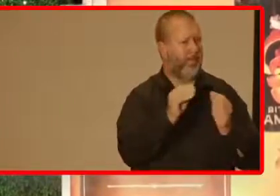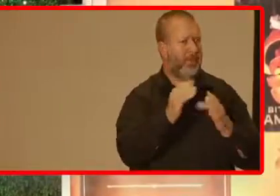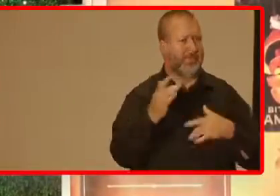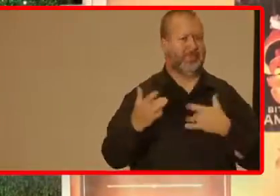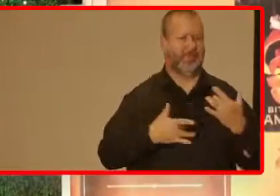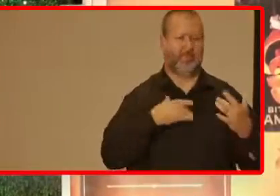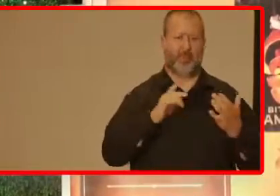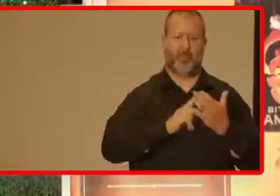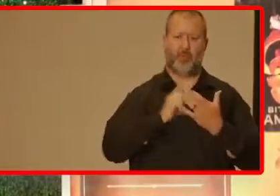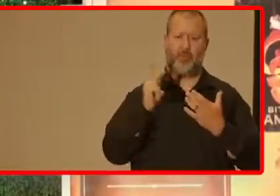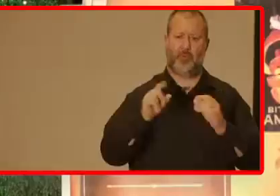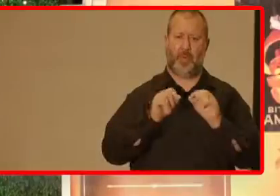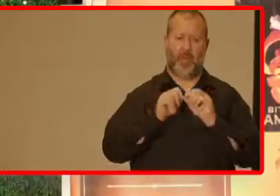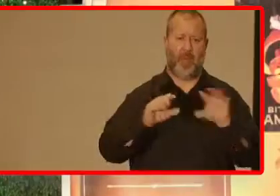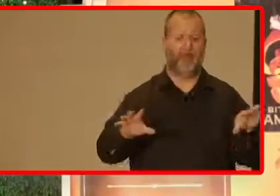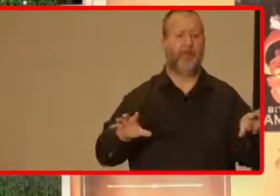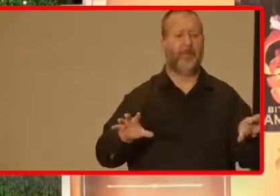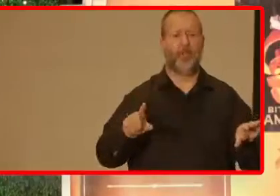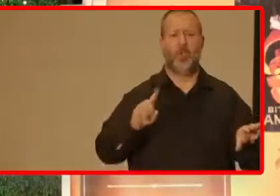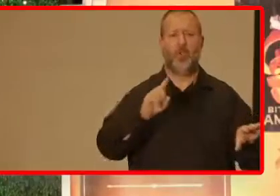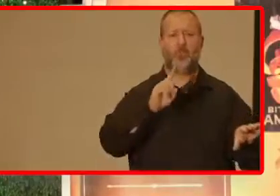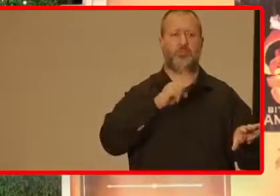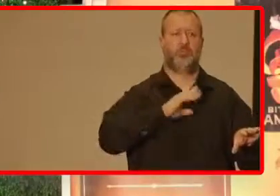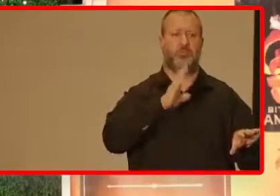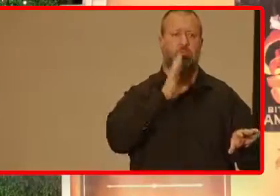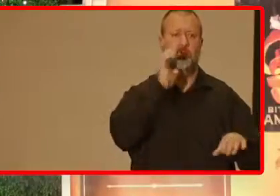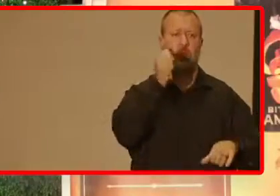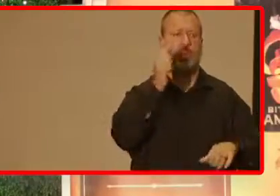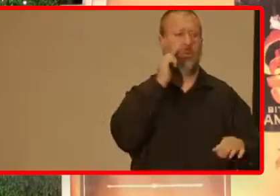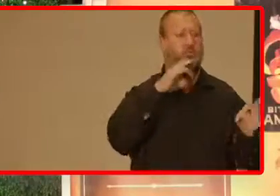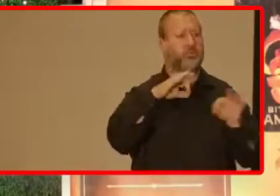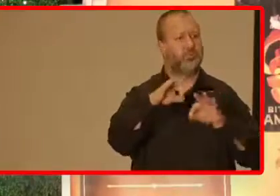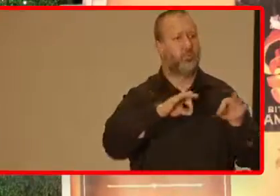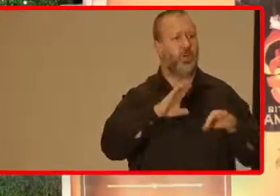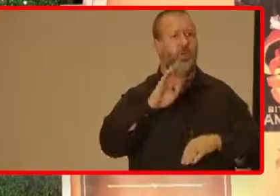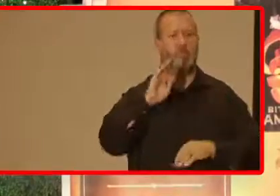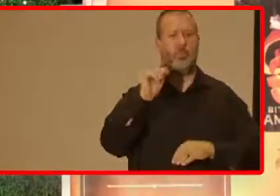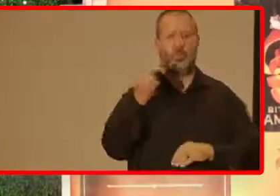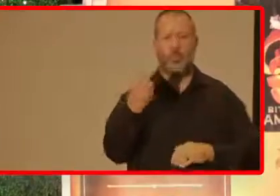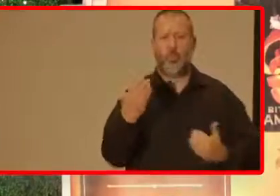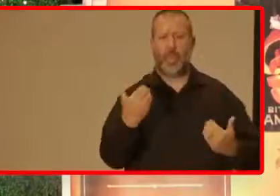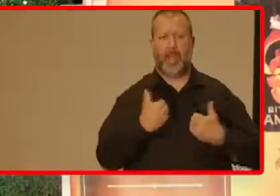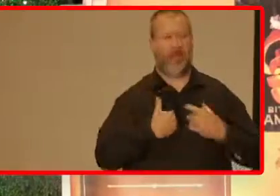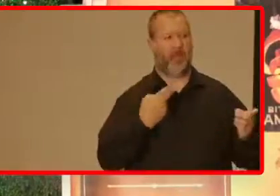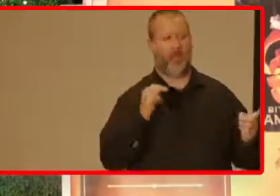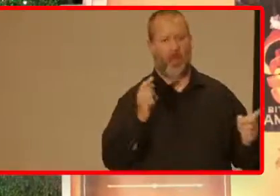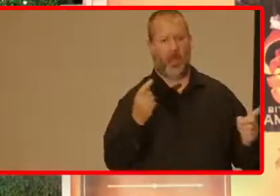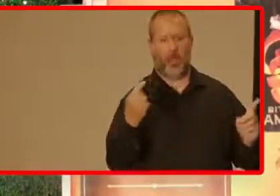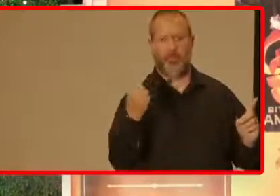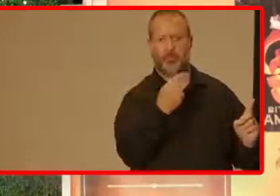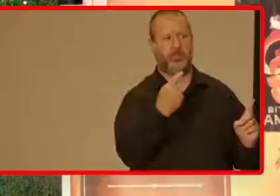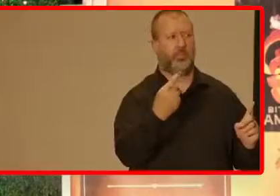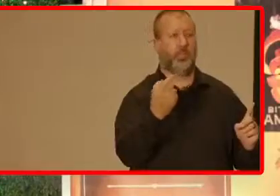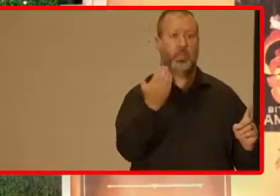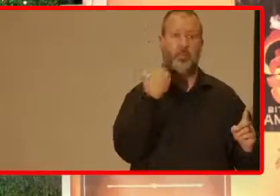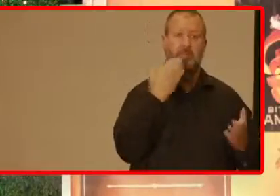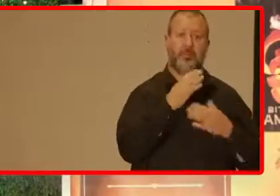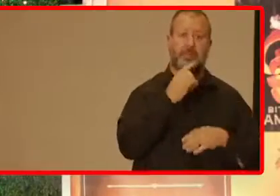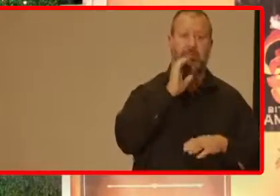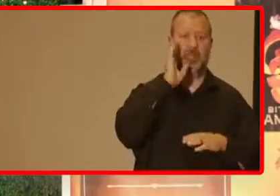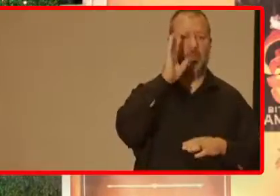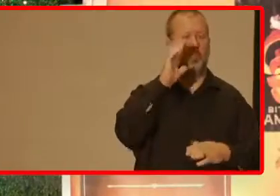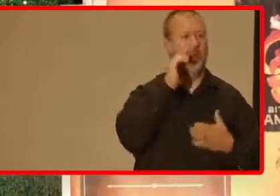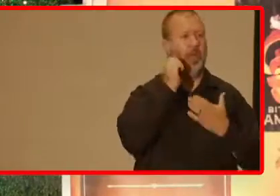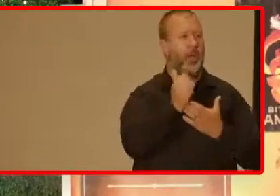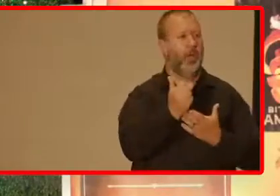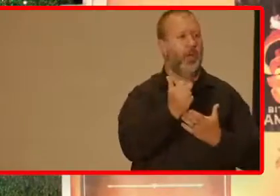this program's gonna go. We have a speaking event tomorrow. We have booths in the exhibit hall, so come by, say hi, and we'll answer any questions